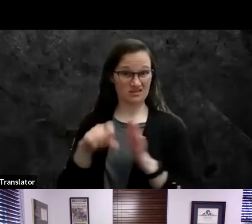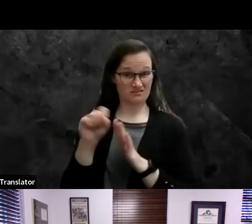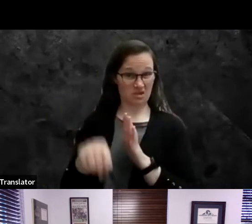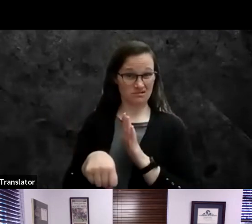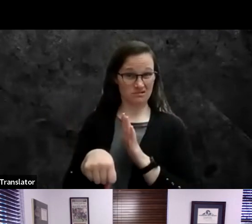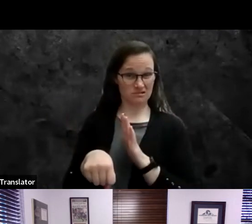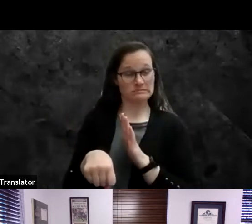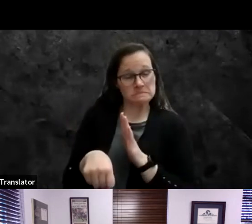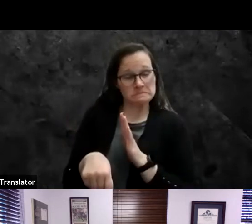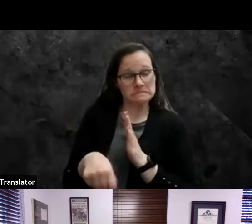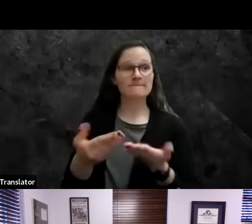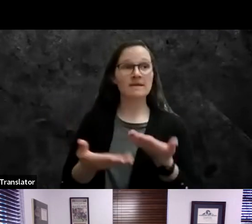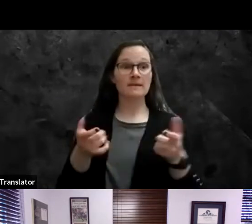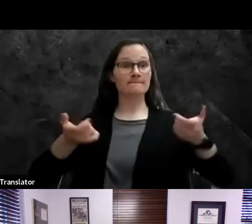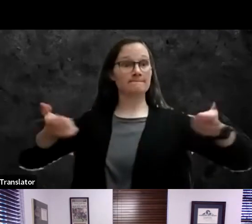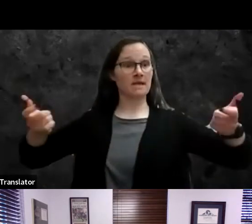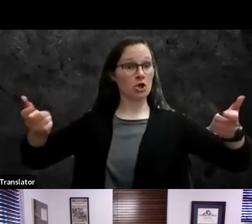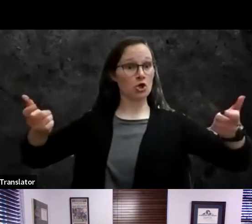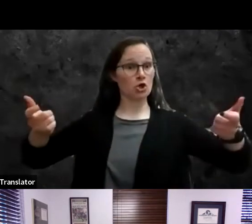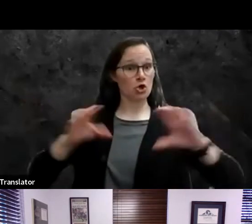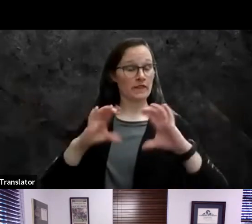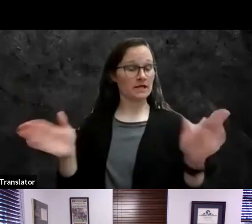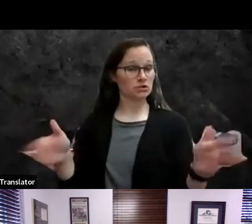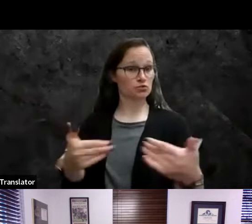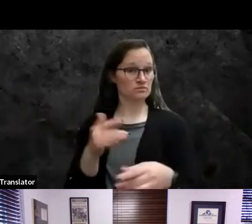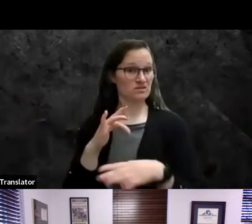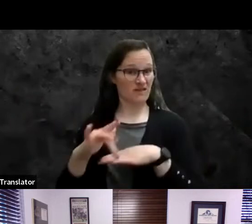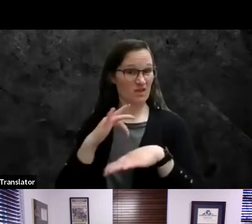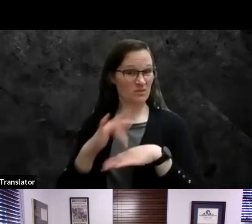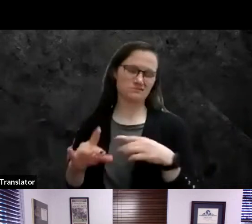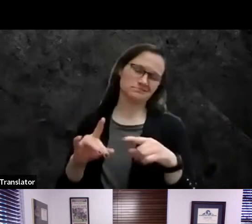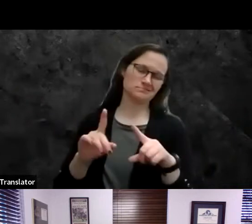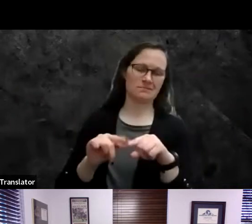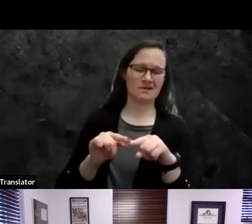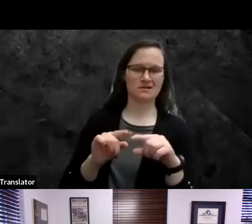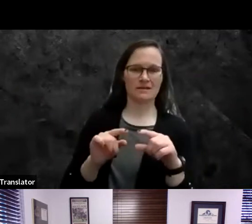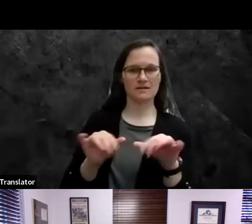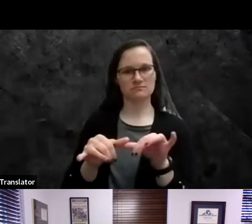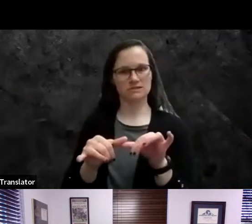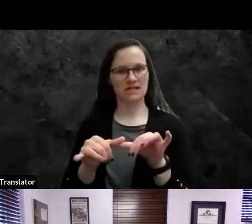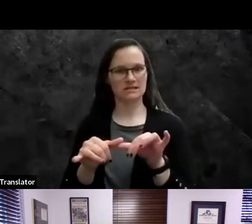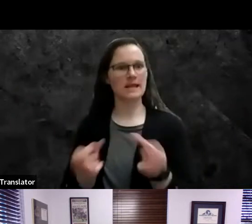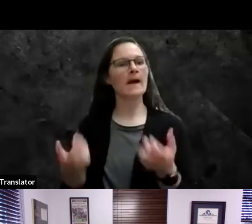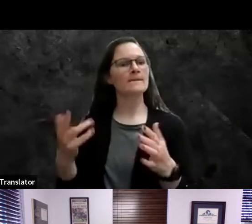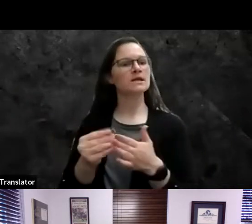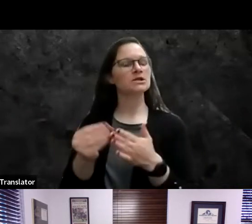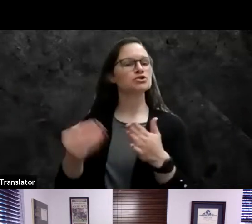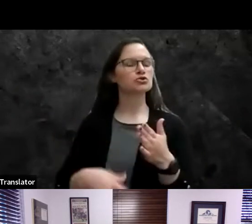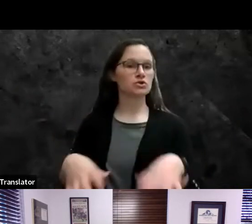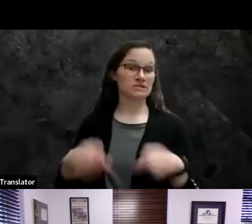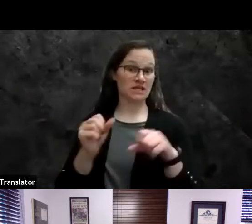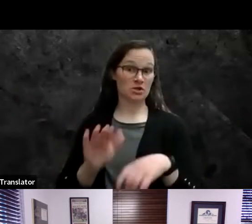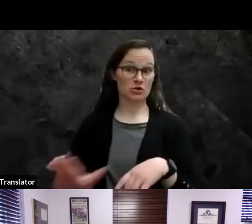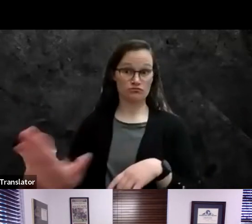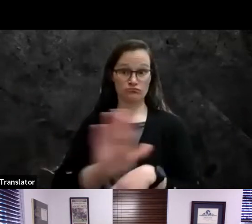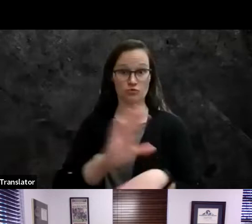there might be larger classrooms available. Again, it depends on the size of your class, but the department heads working with the